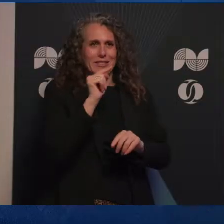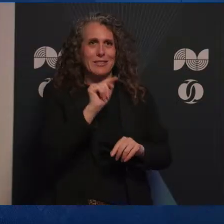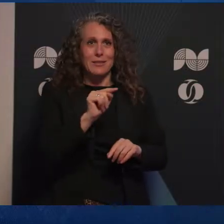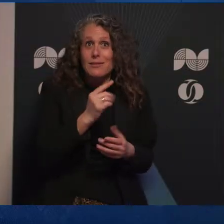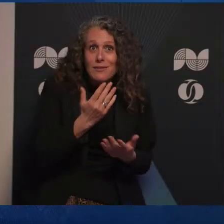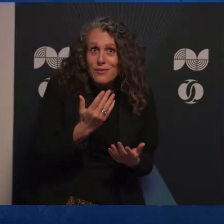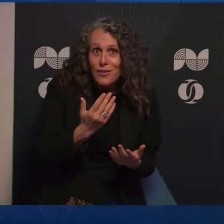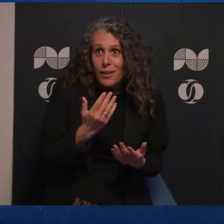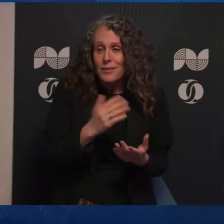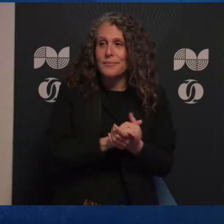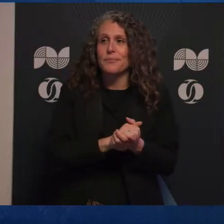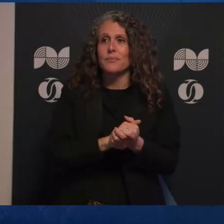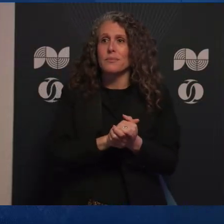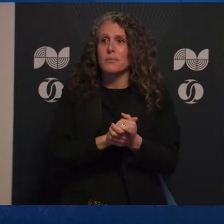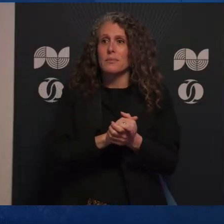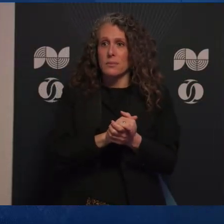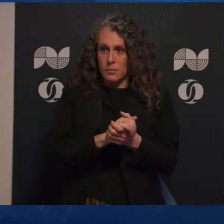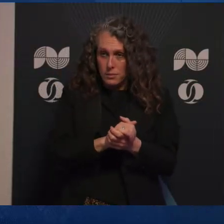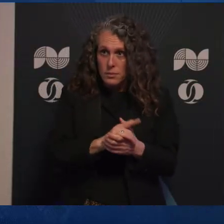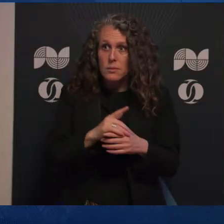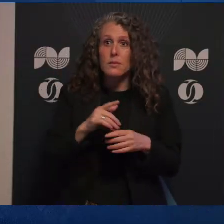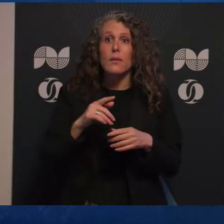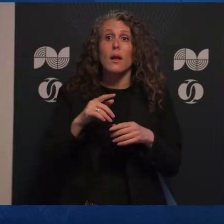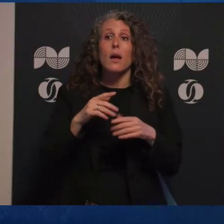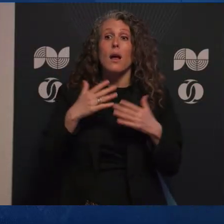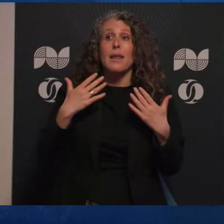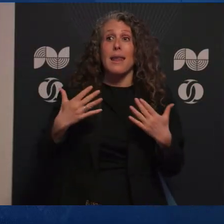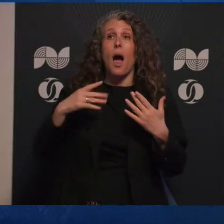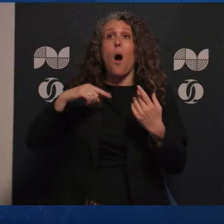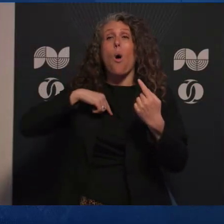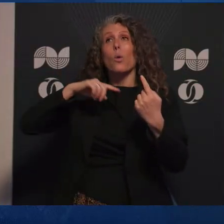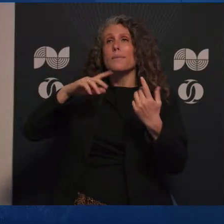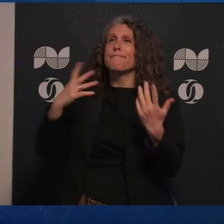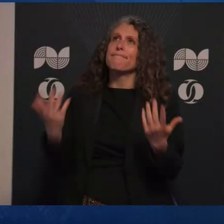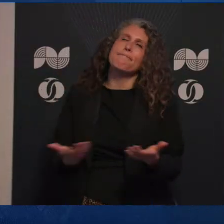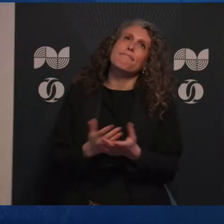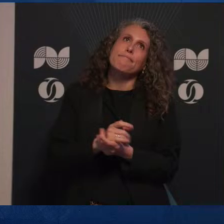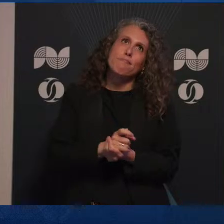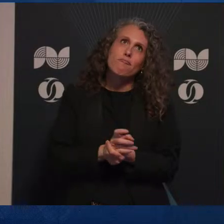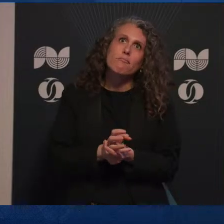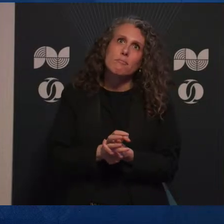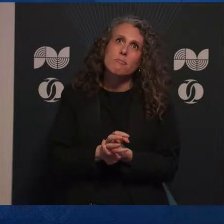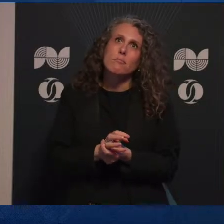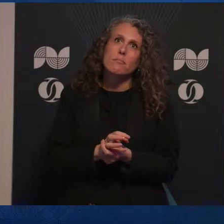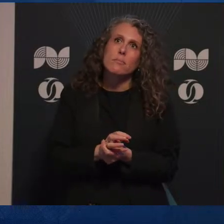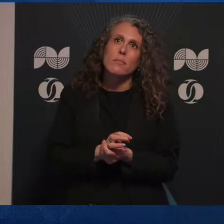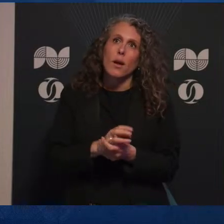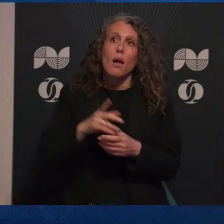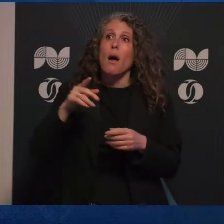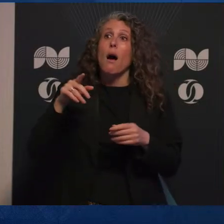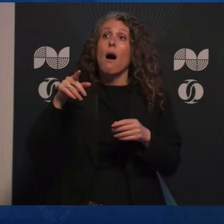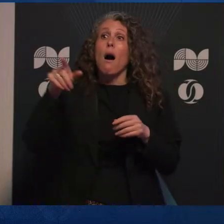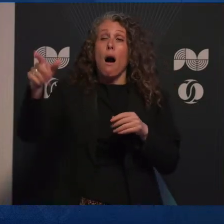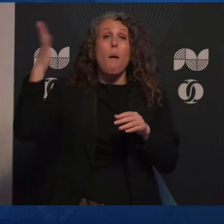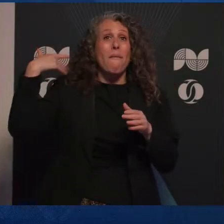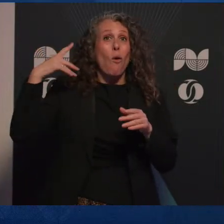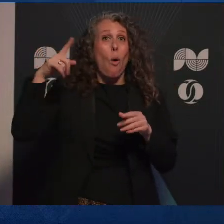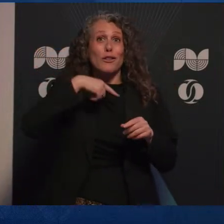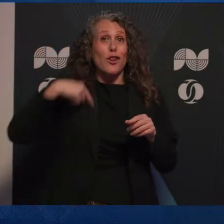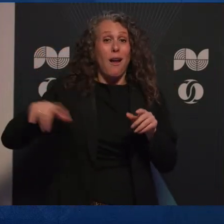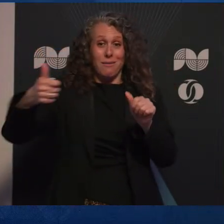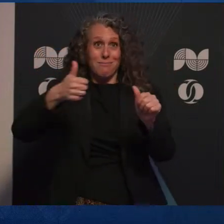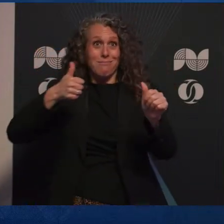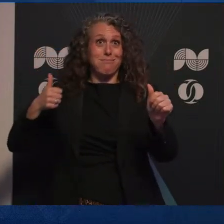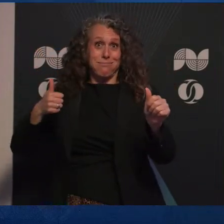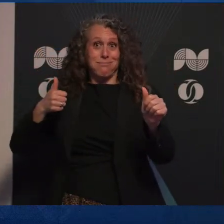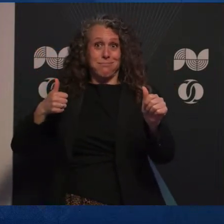massive advanced country industrial response to what is viewed as excessive catch-up, so to speak, by developing countries. And